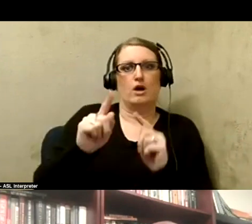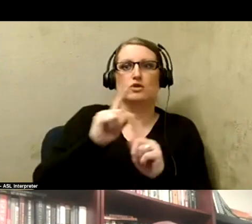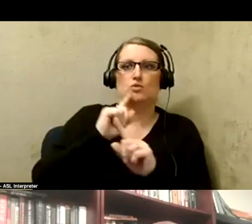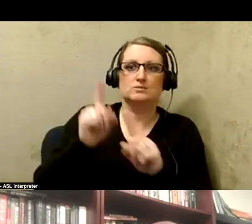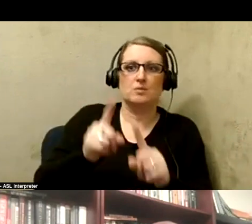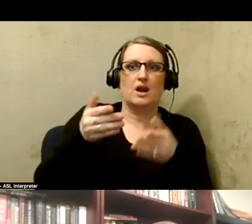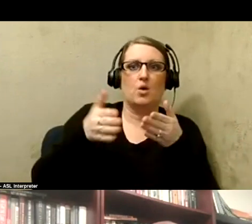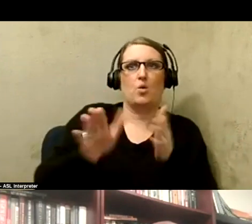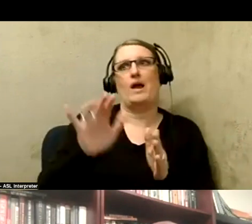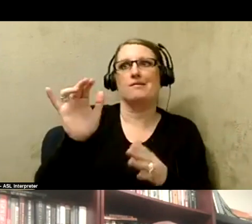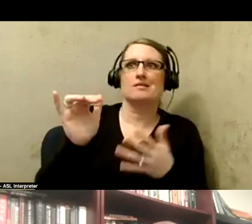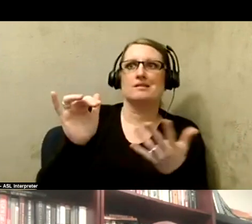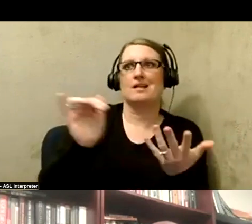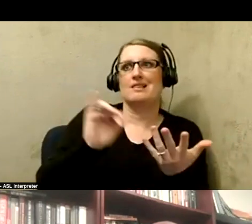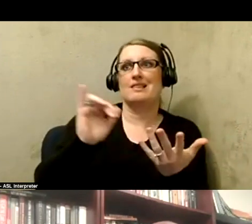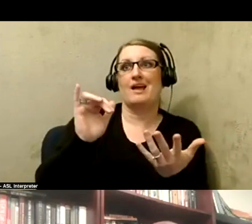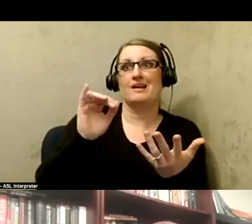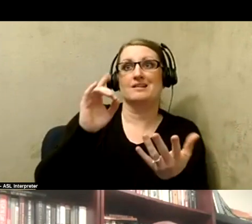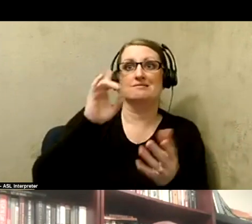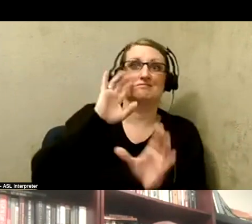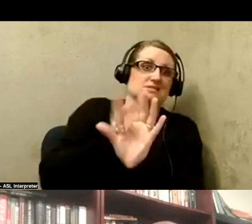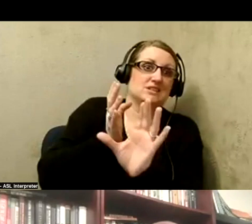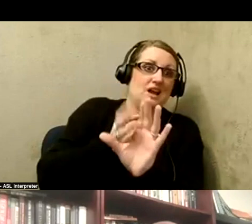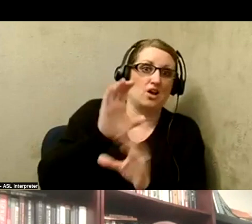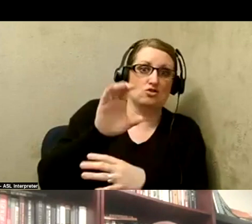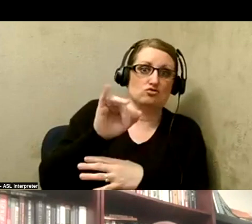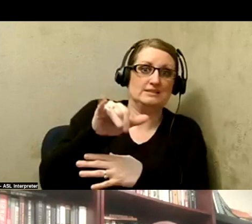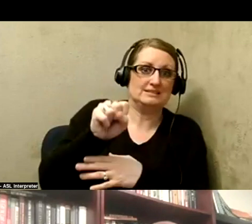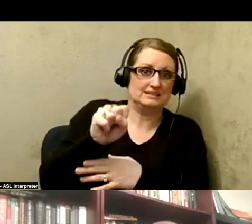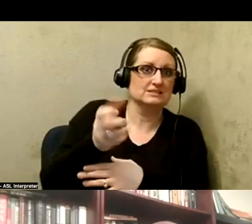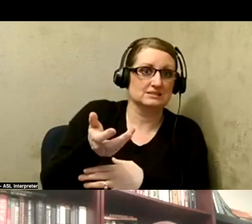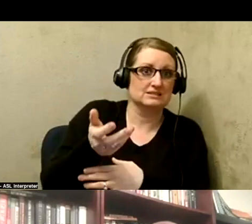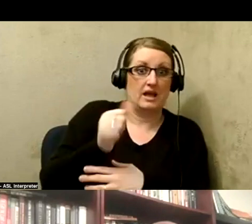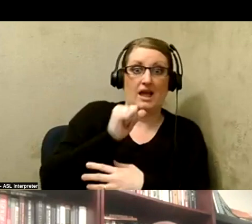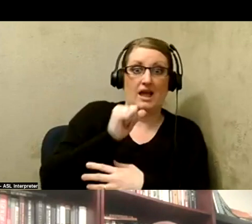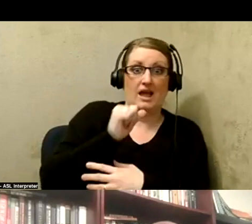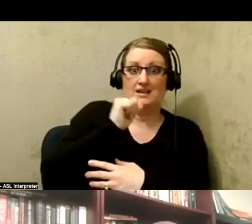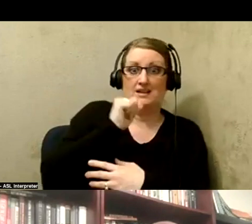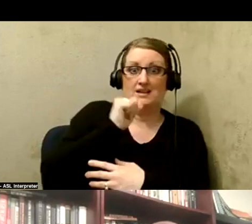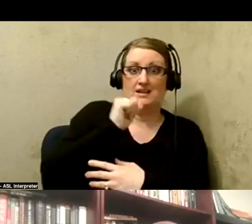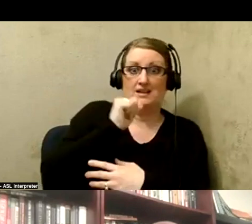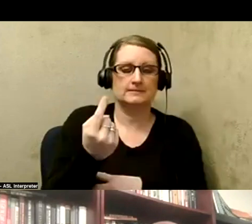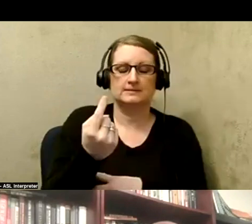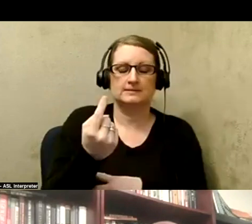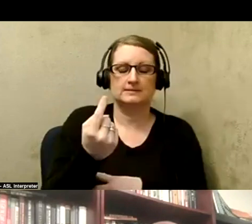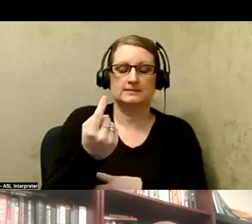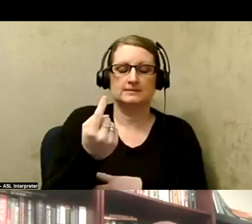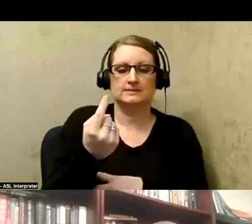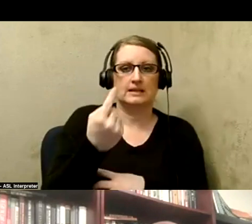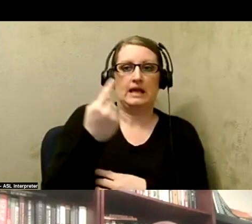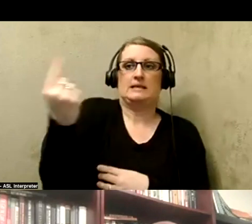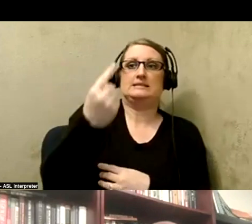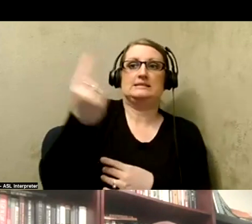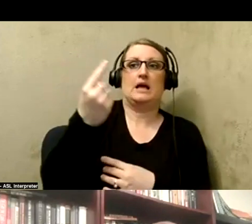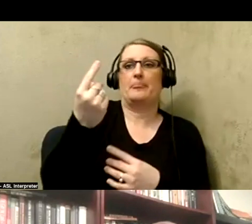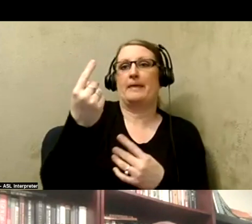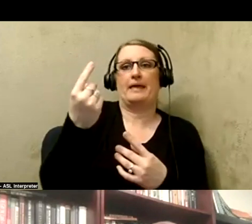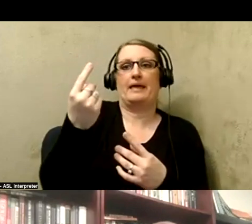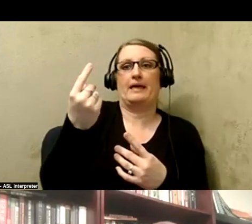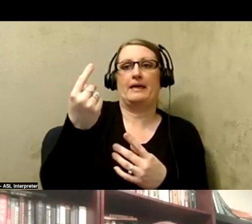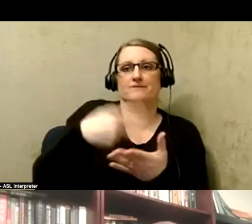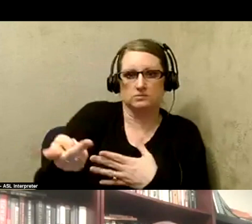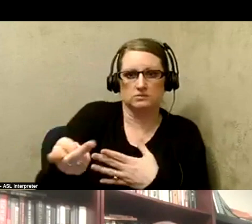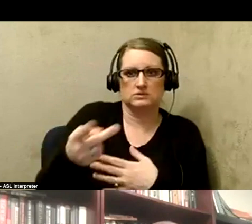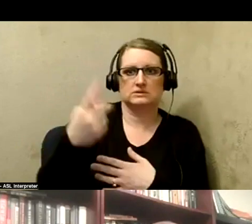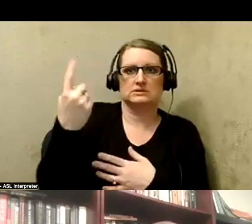a way much like a psychotic crisis, right? That a psychotic crisis is not just something falling. It's, you know, I